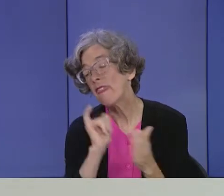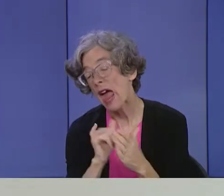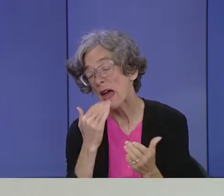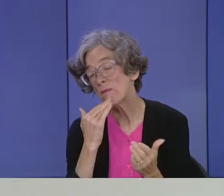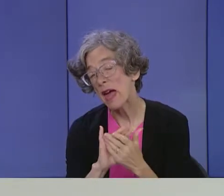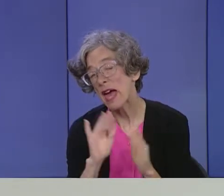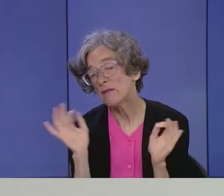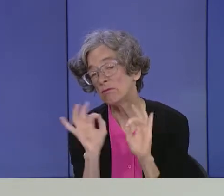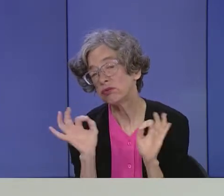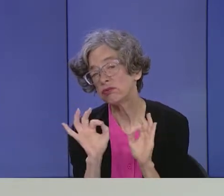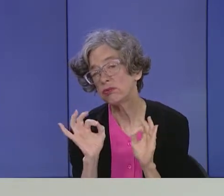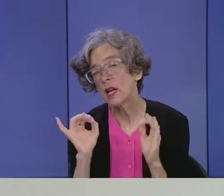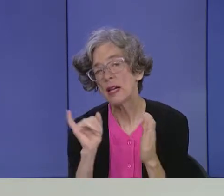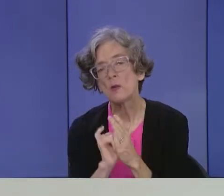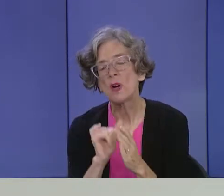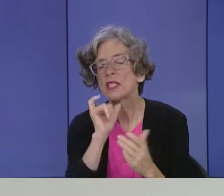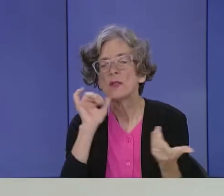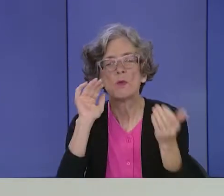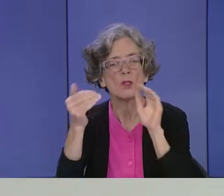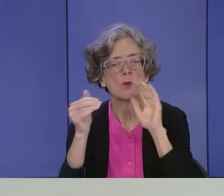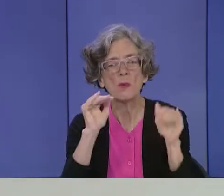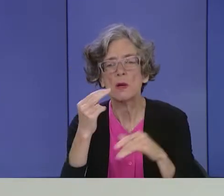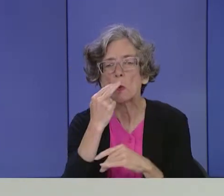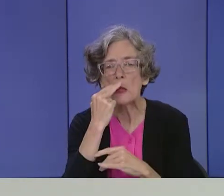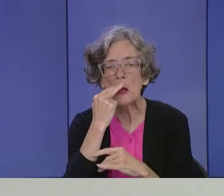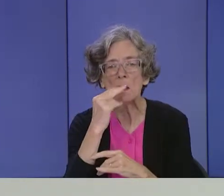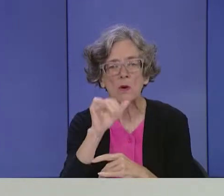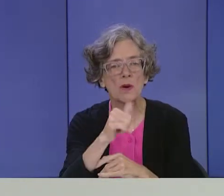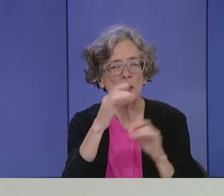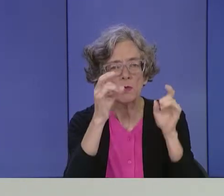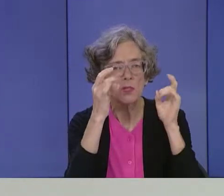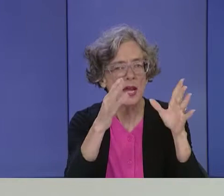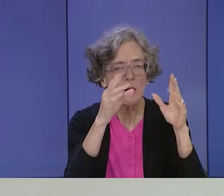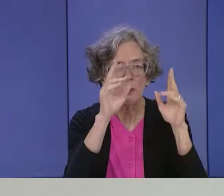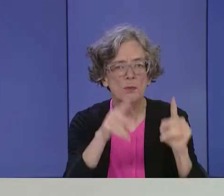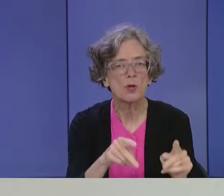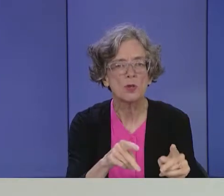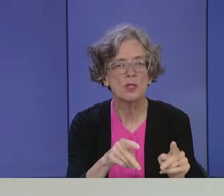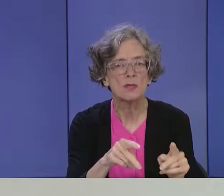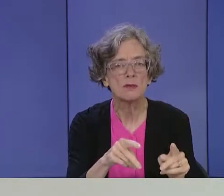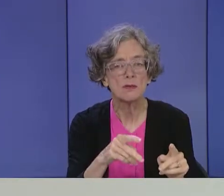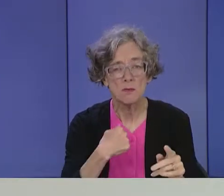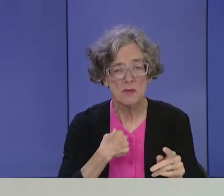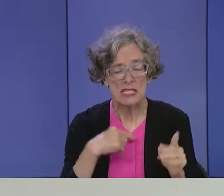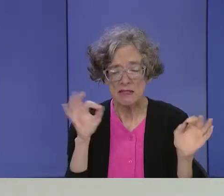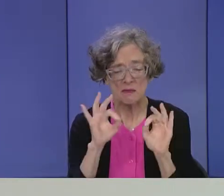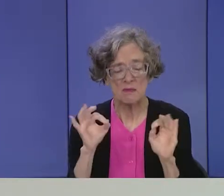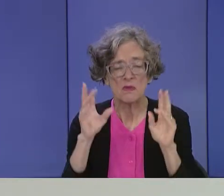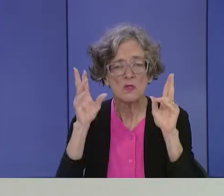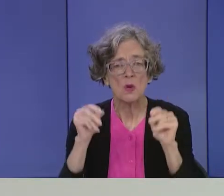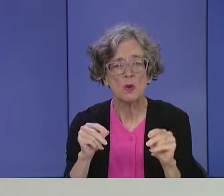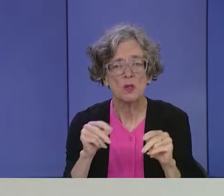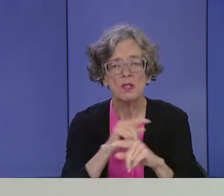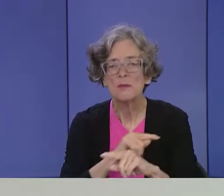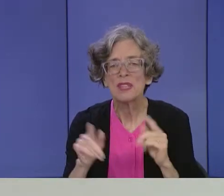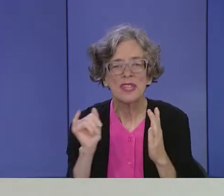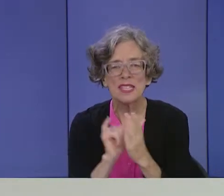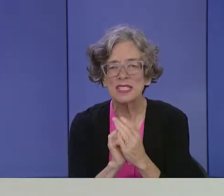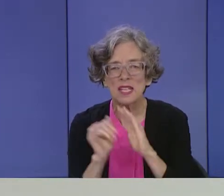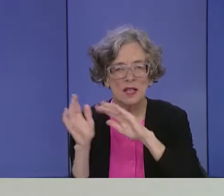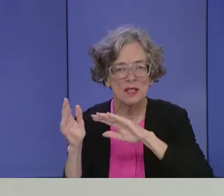that bad? It wasn't nearly as bad as Hitler or someone else who I might have classify as a horrible person. Yet that's not the